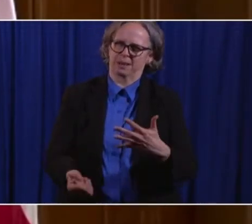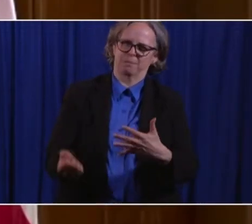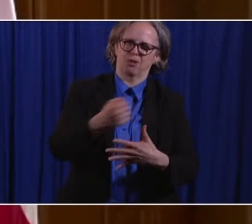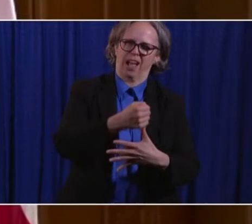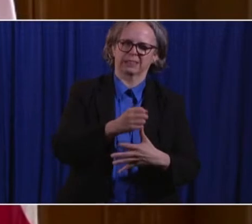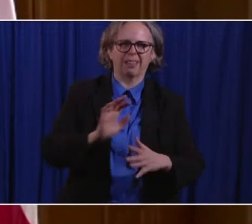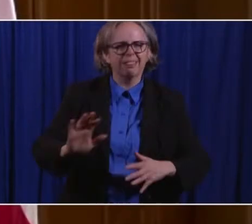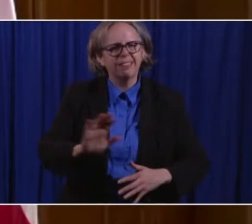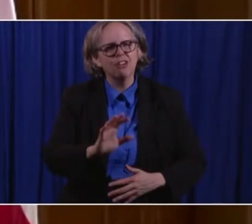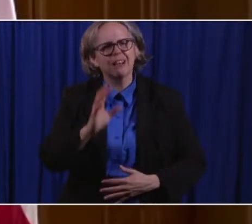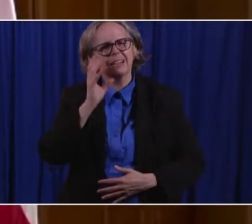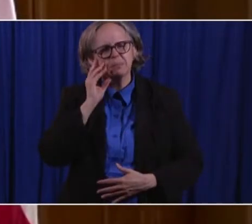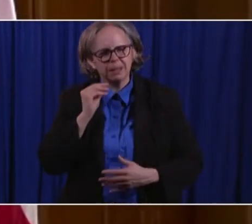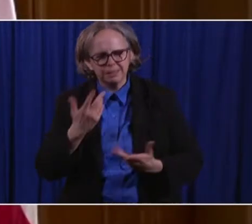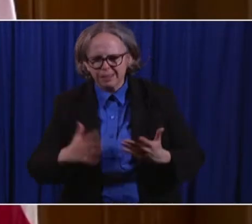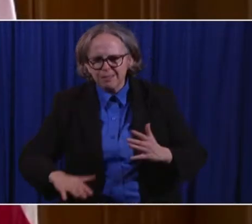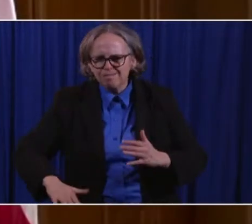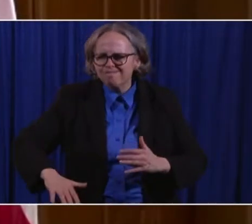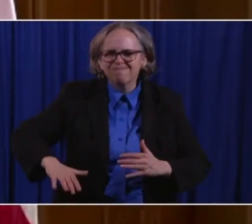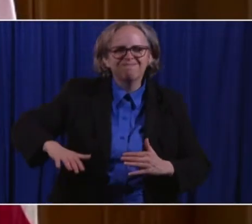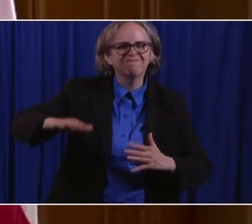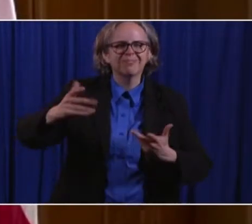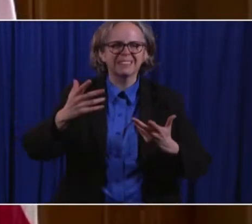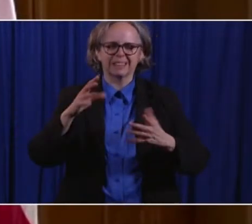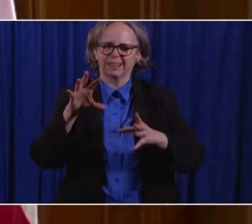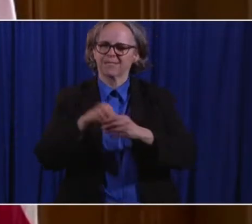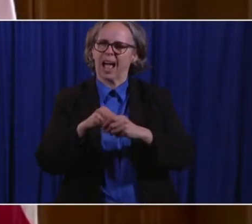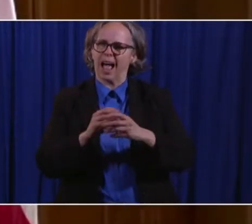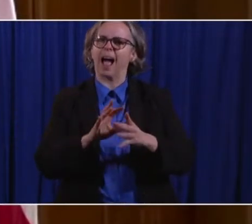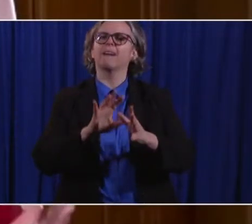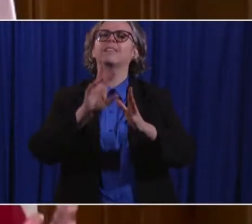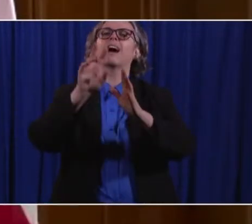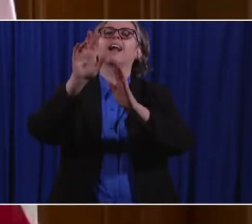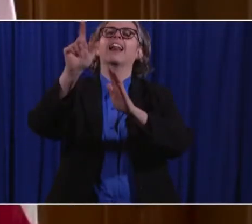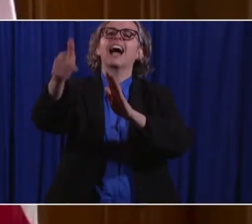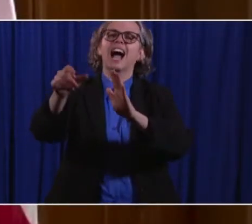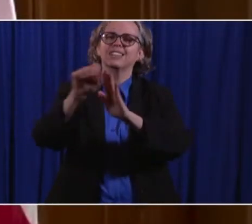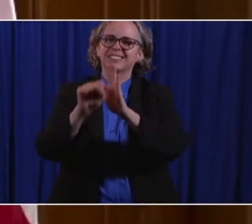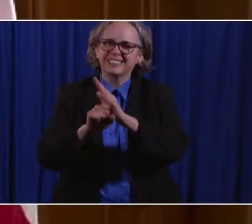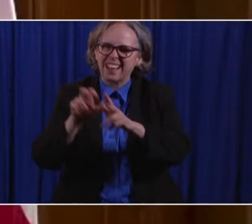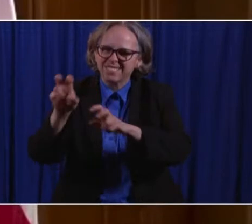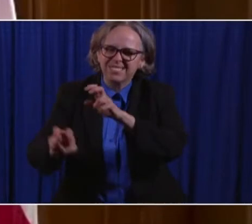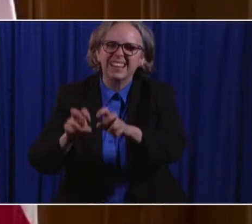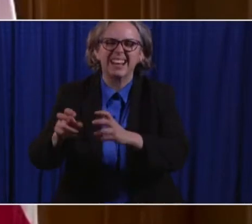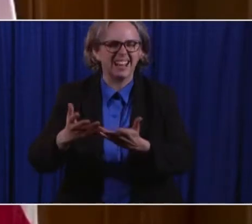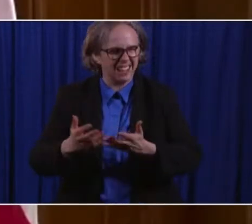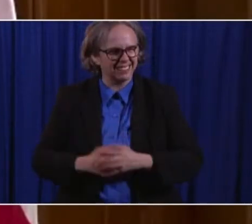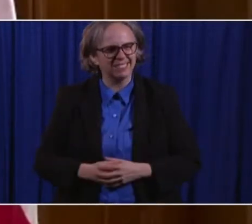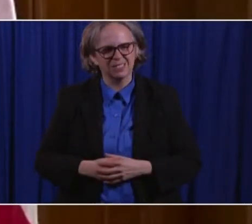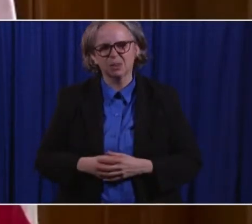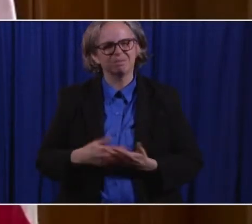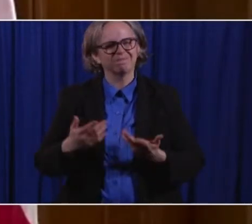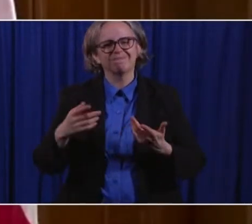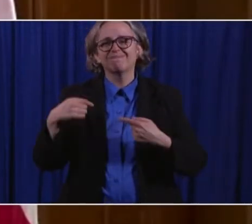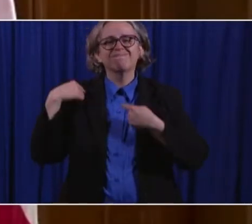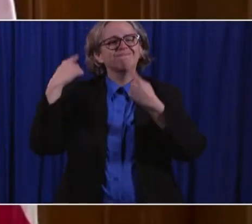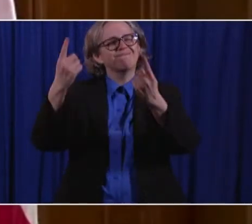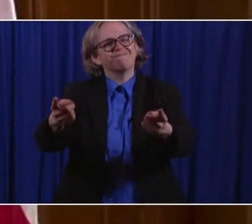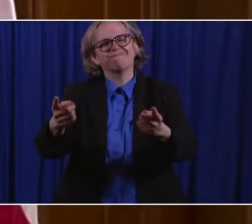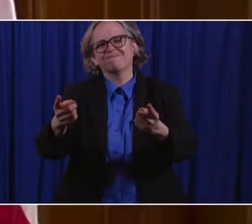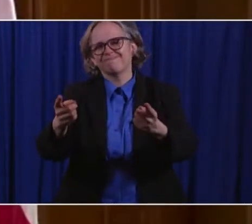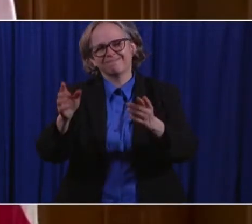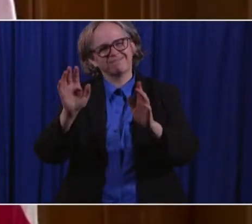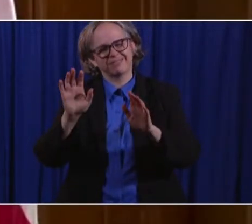their projects to the state fair this year, like, a normal year they would be able to